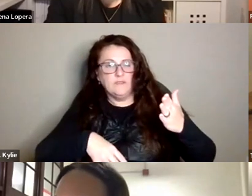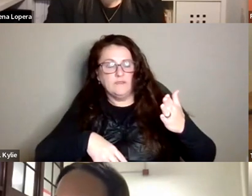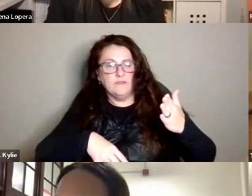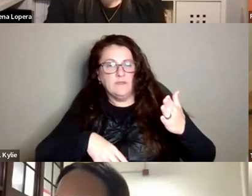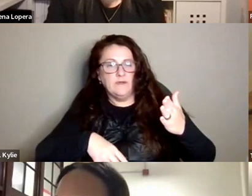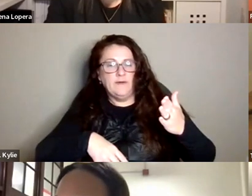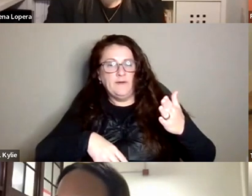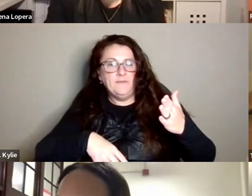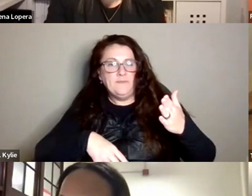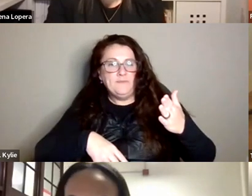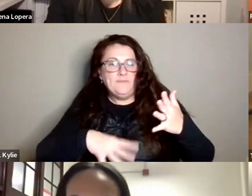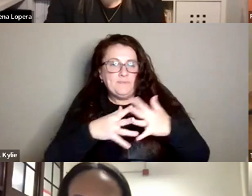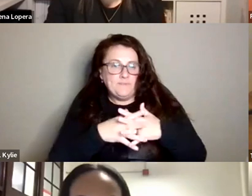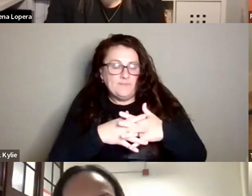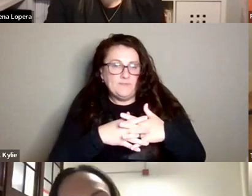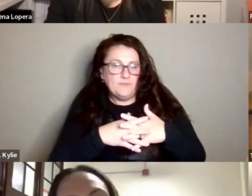are